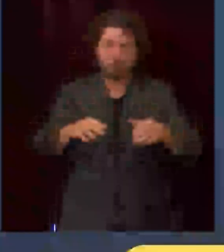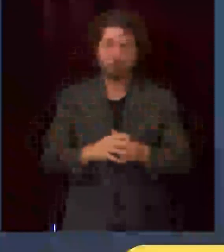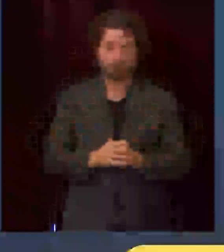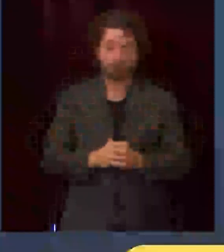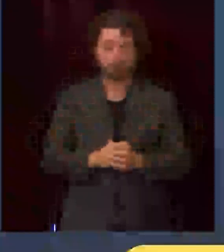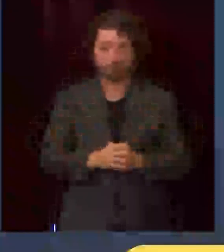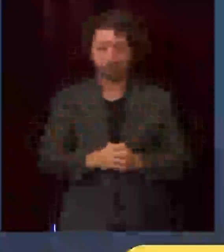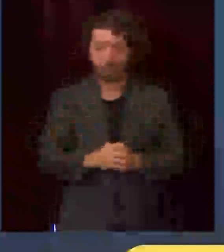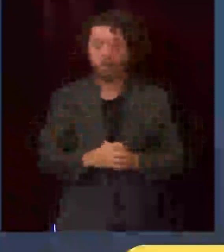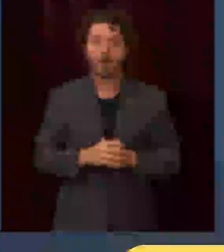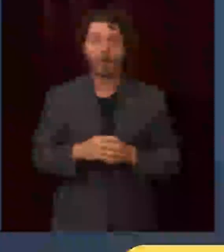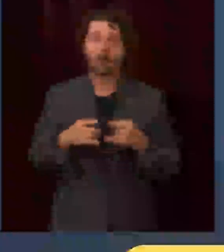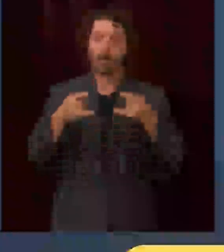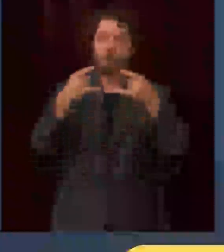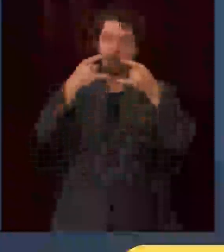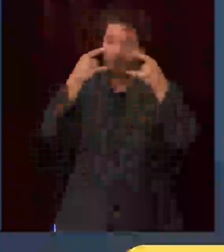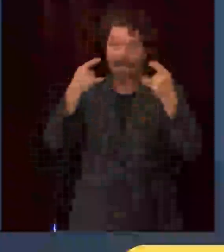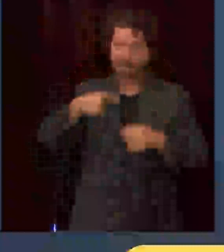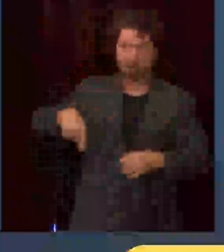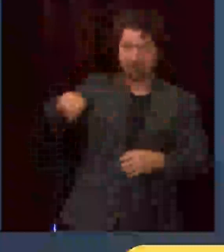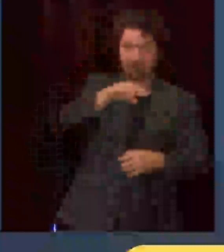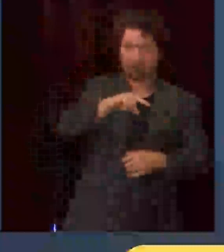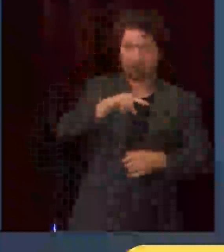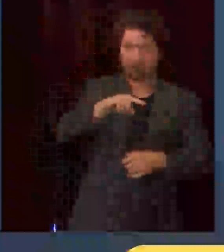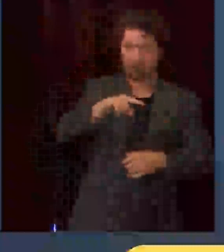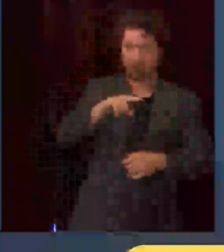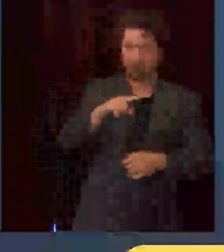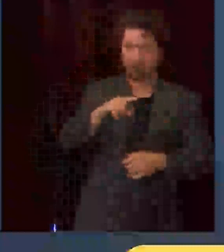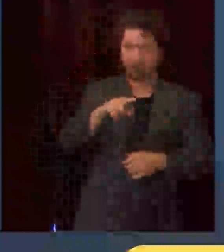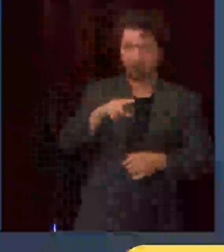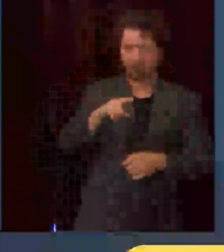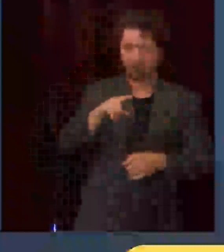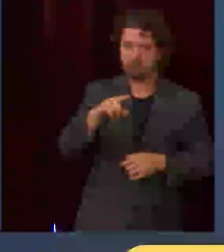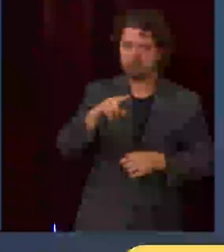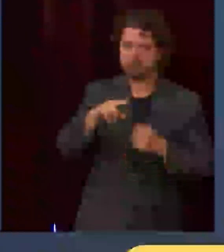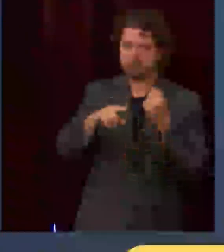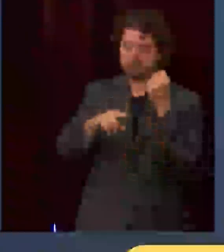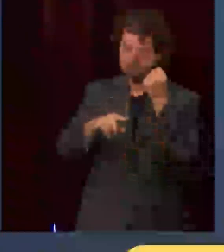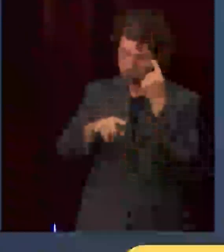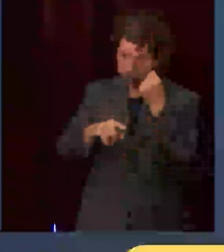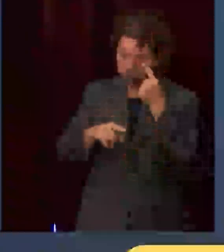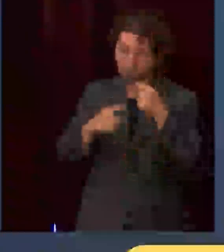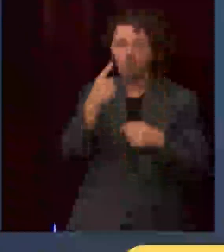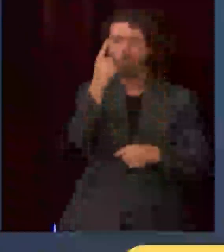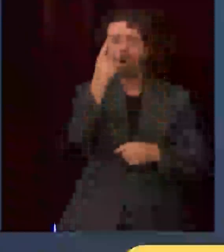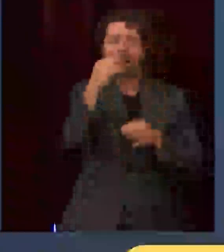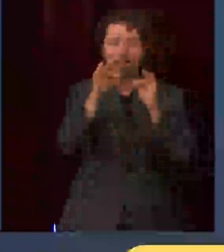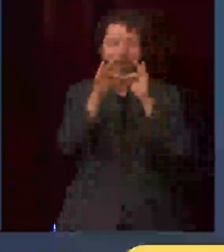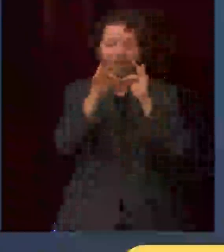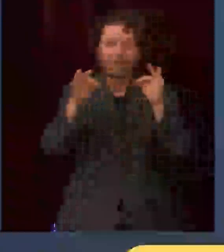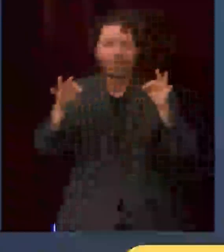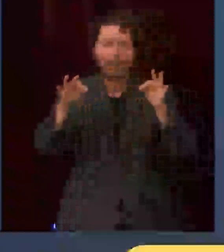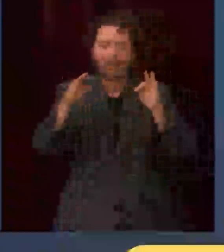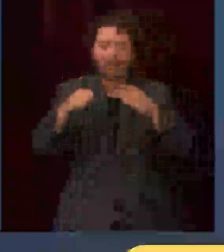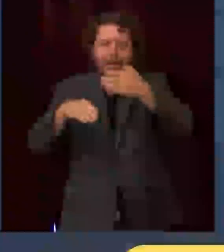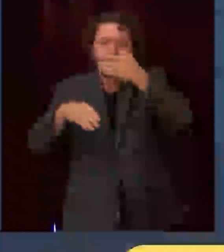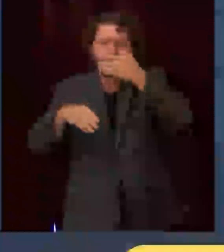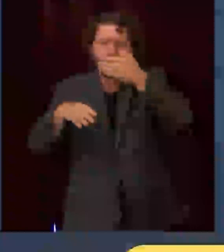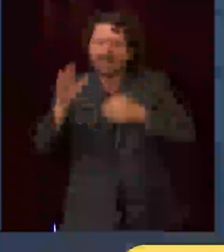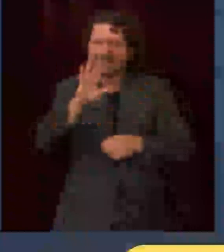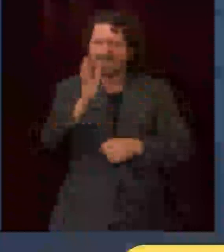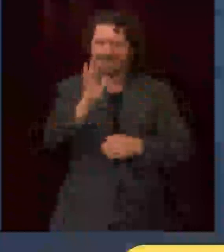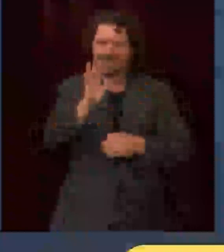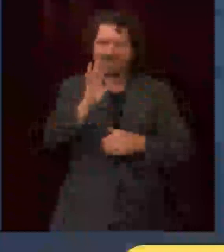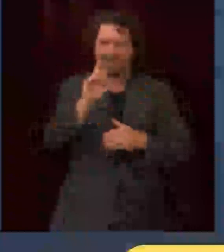cloth masks you can make at home or buy in a store are really effective, but they need to stay up above your nose and go below your chin, and they really want to be